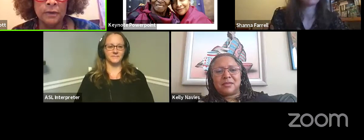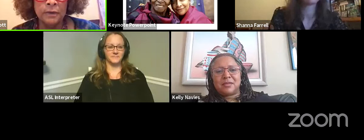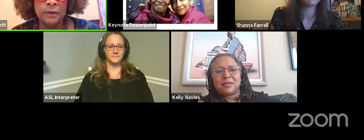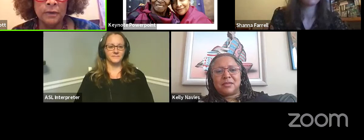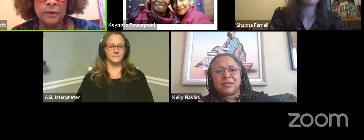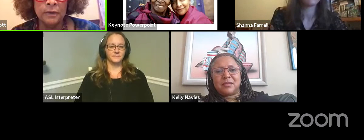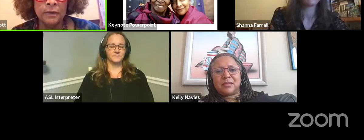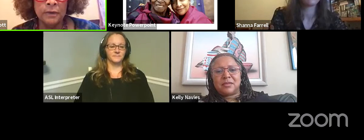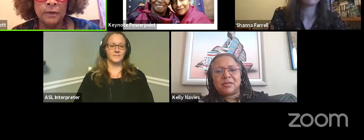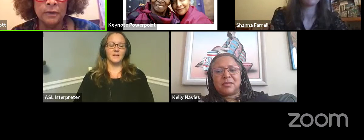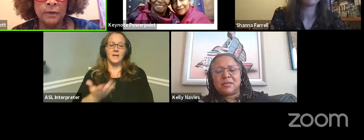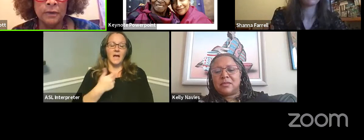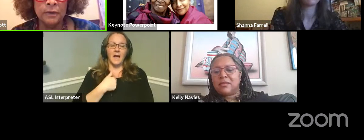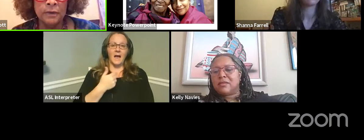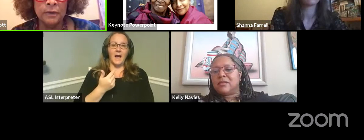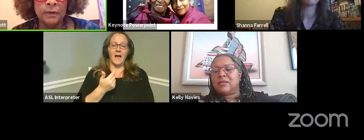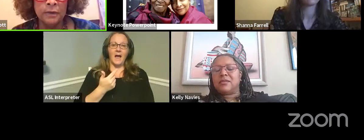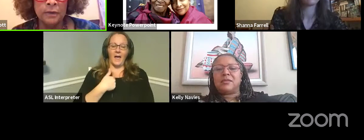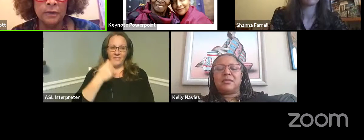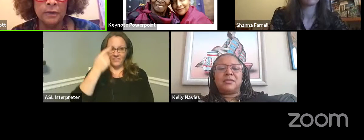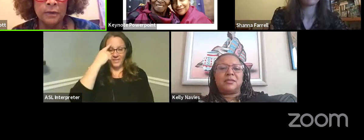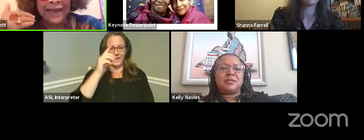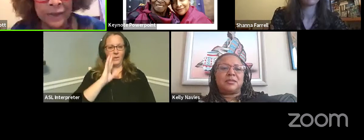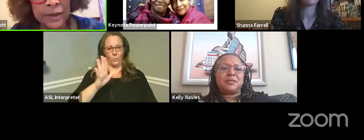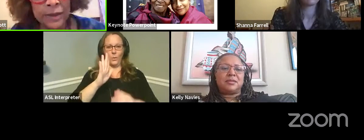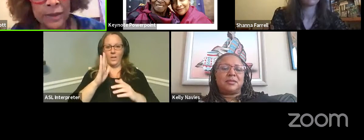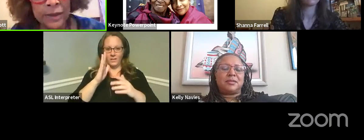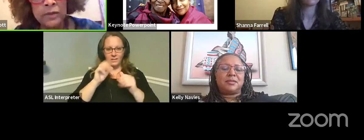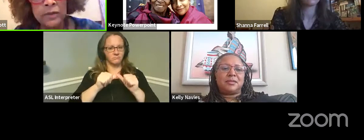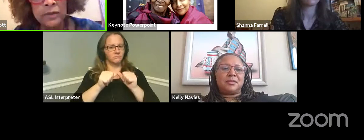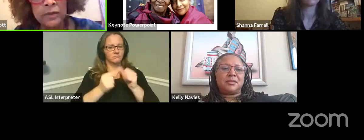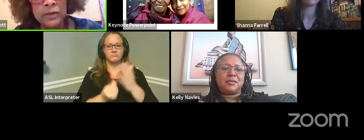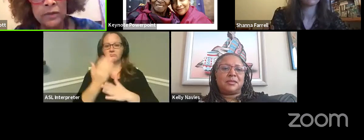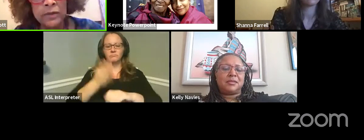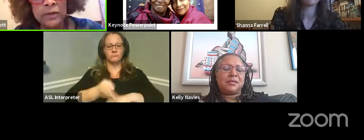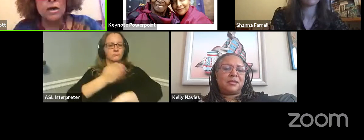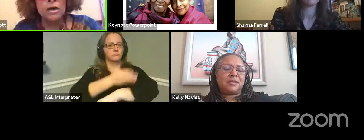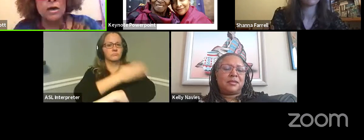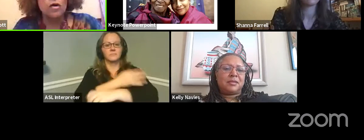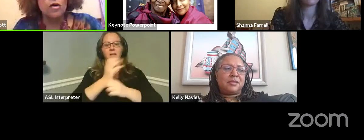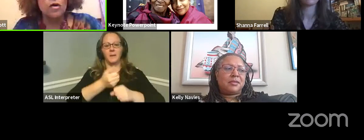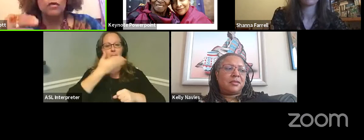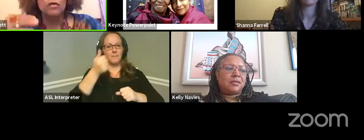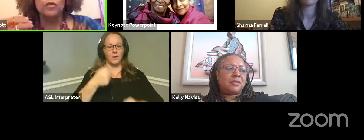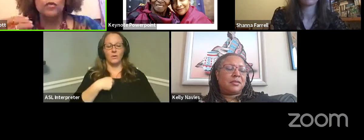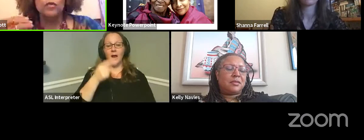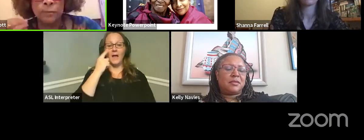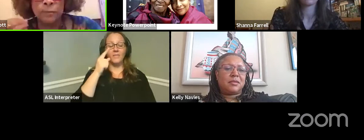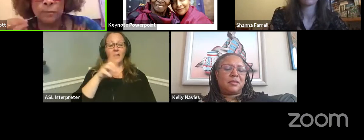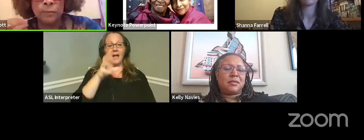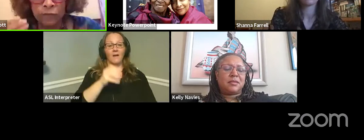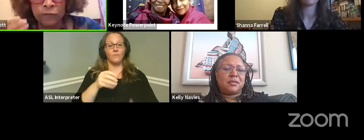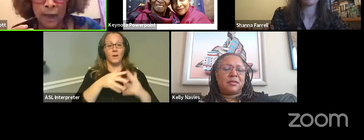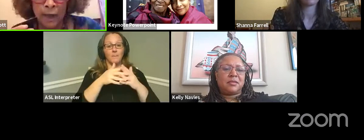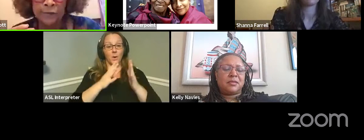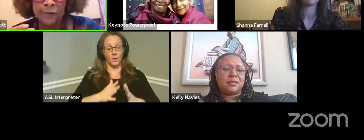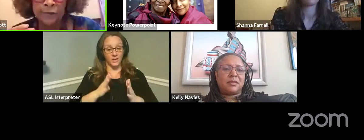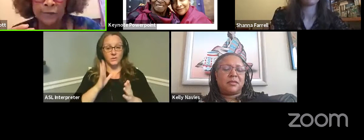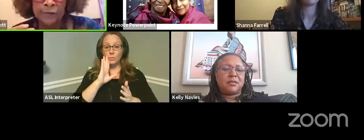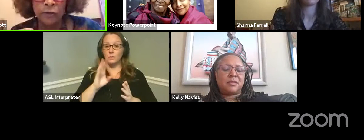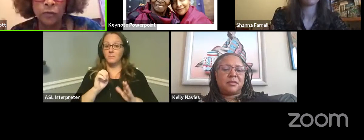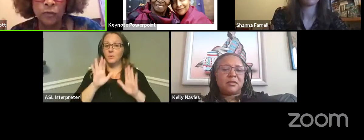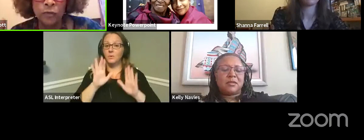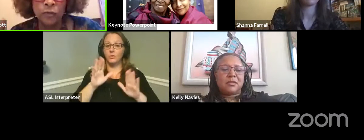And so I think that's just going to get better. I African-Americans need, it would be good for us